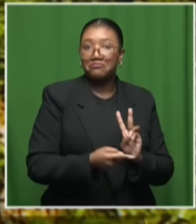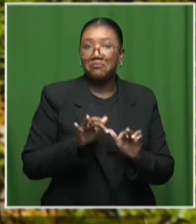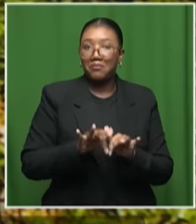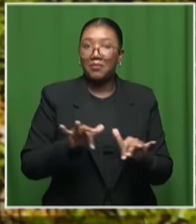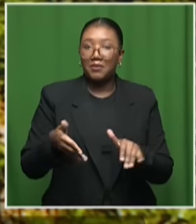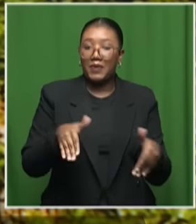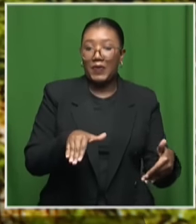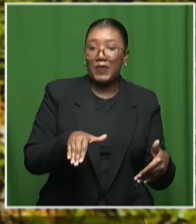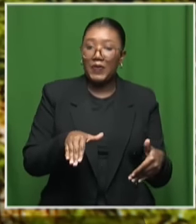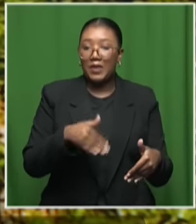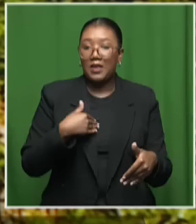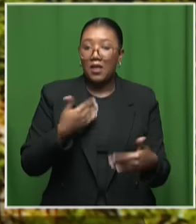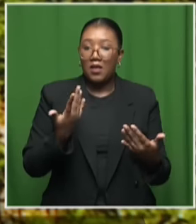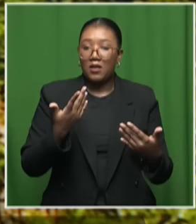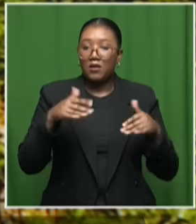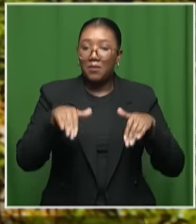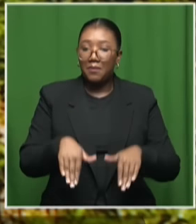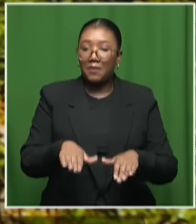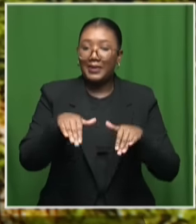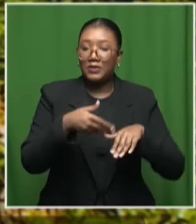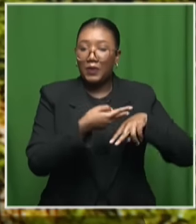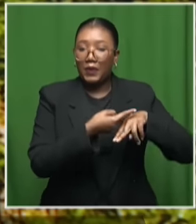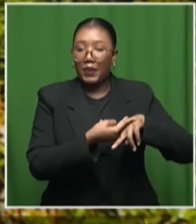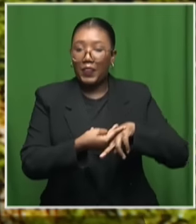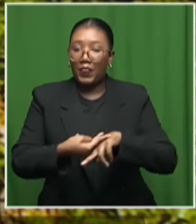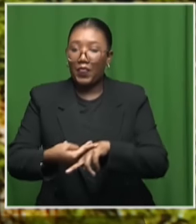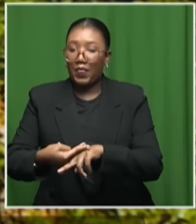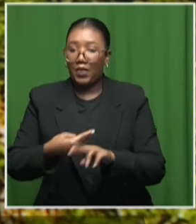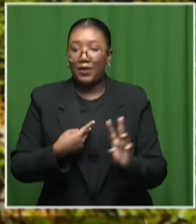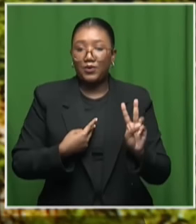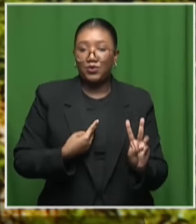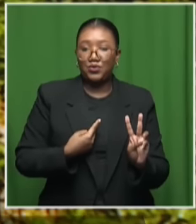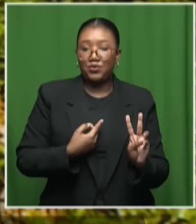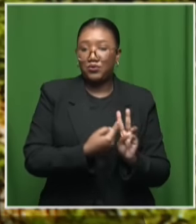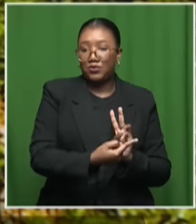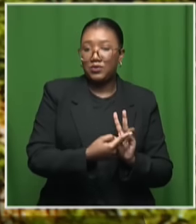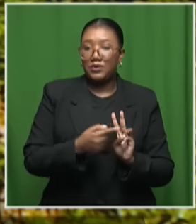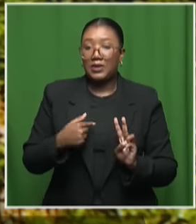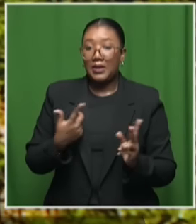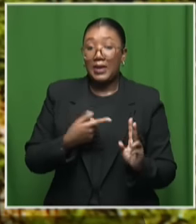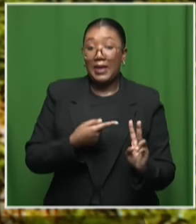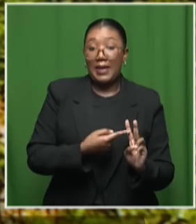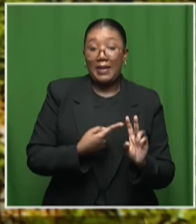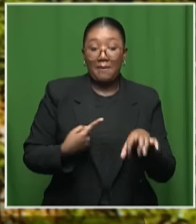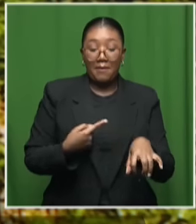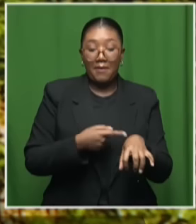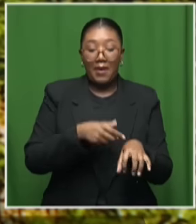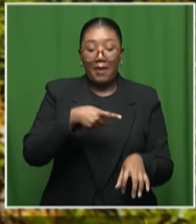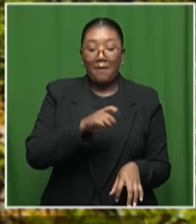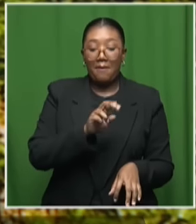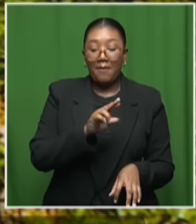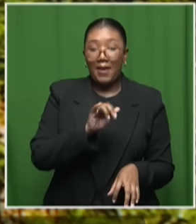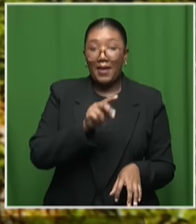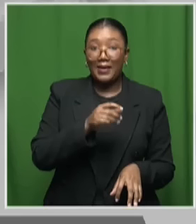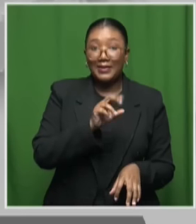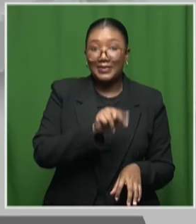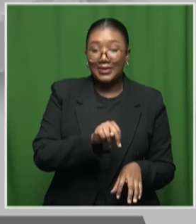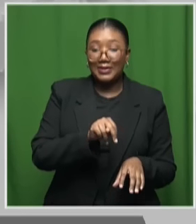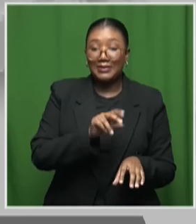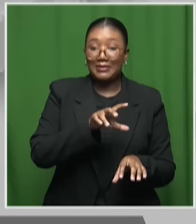us the latest with regards to what's happening in Pennington, and then also the news from Thompson's Bay. So in